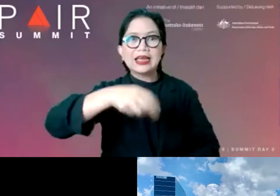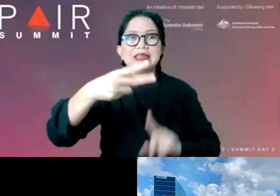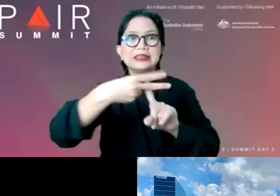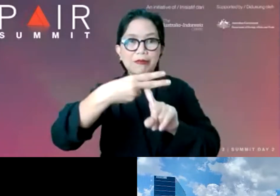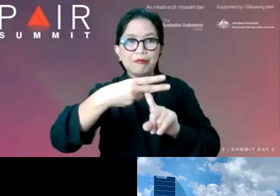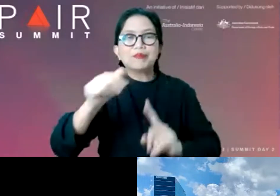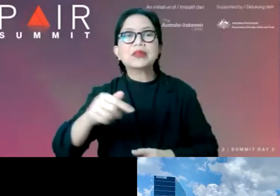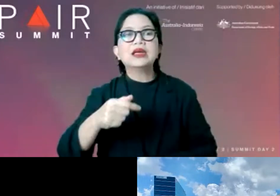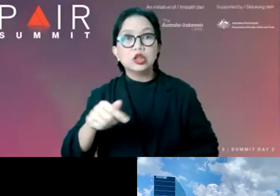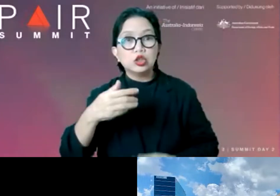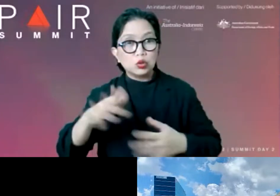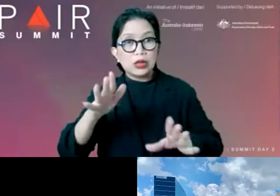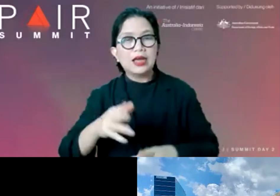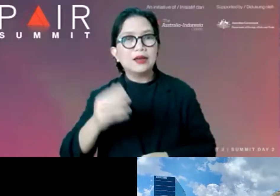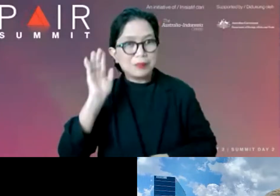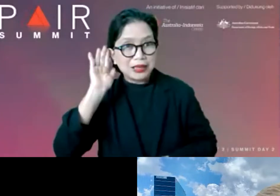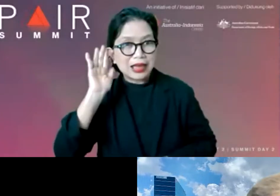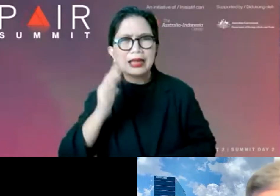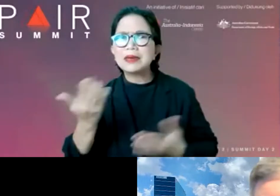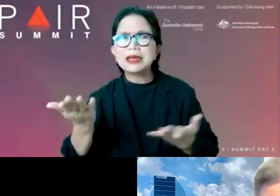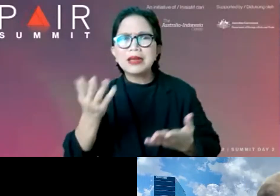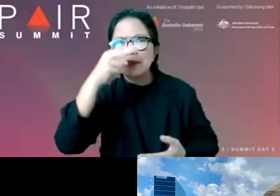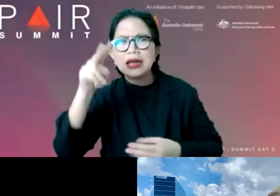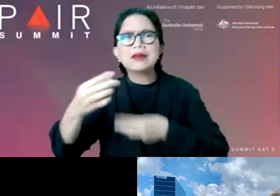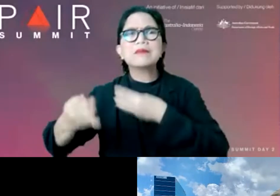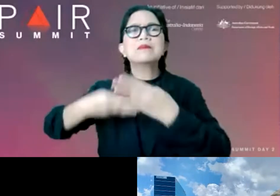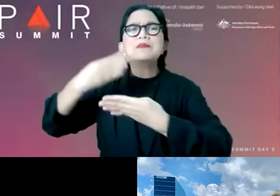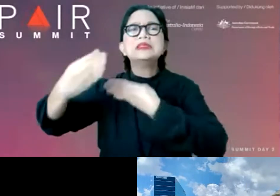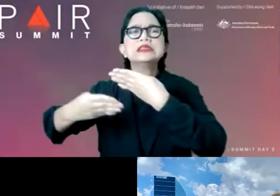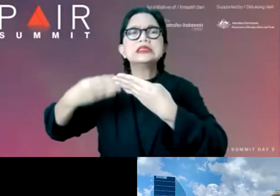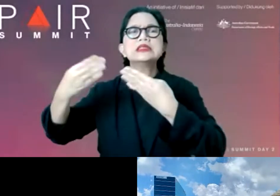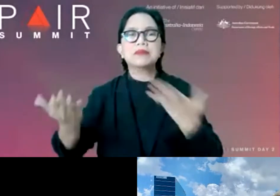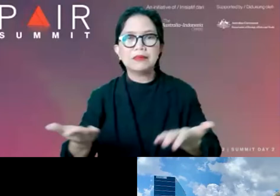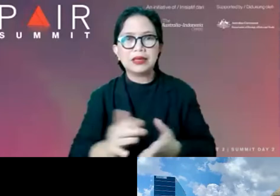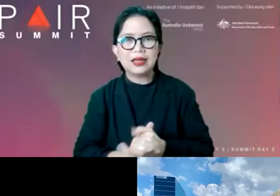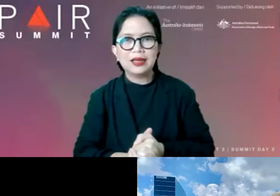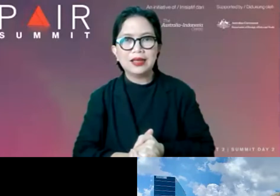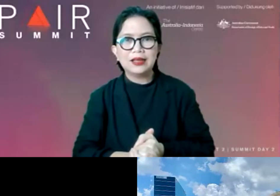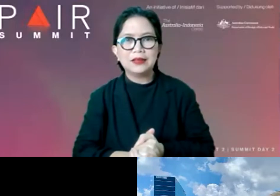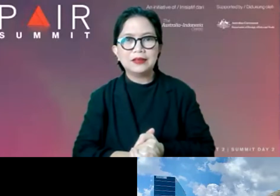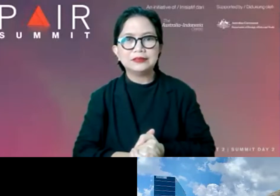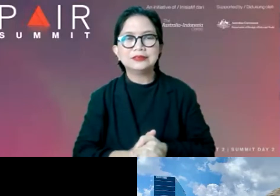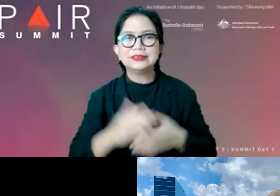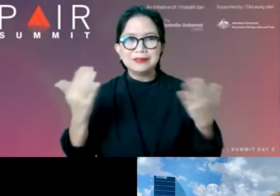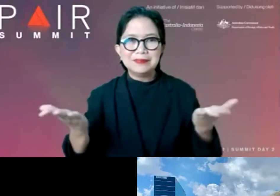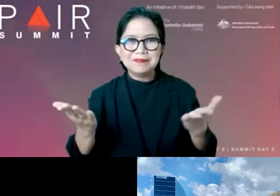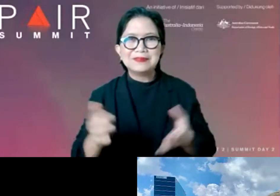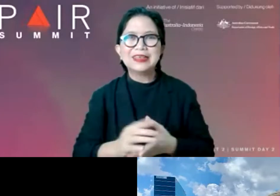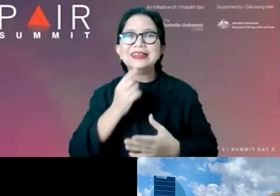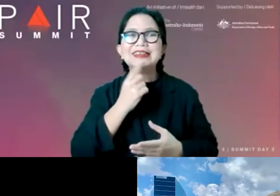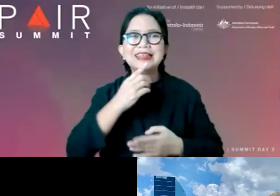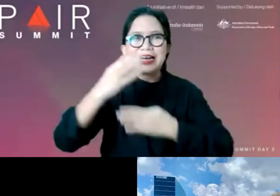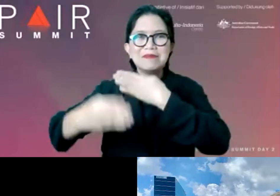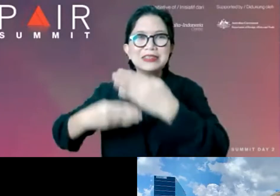think? How does business fit in? There's so many moving parts. Well, thanks, Helen. You've actually just taken the words out of my